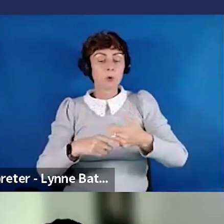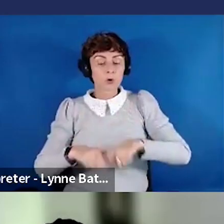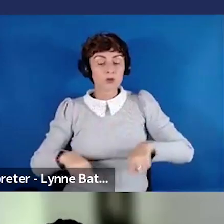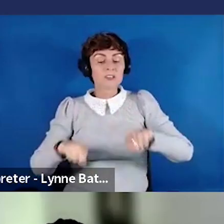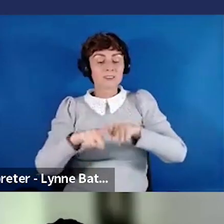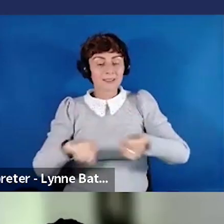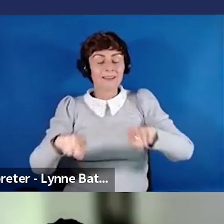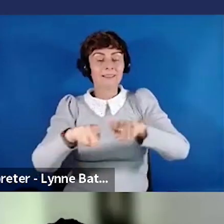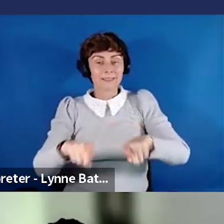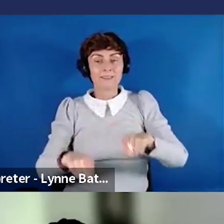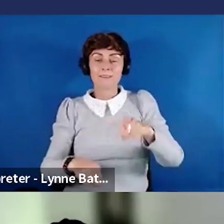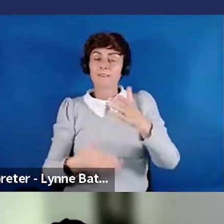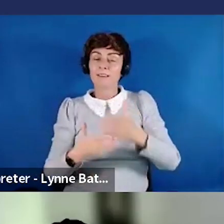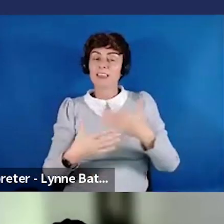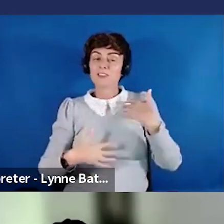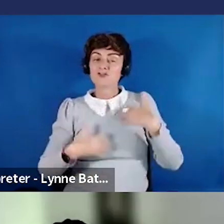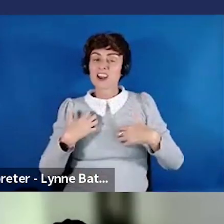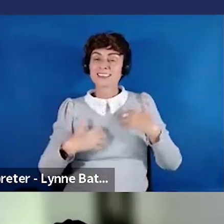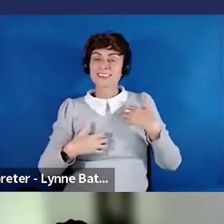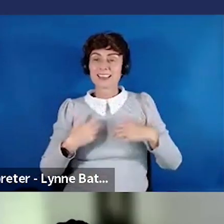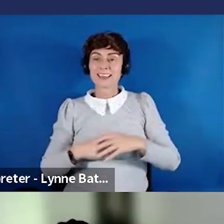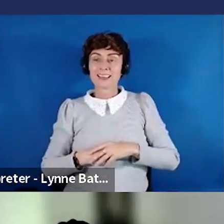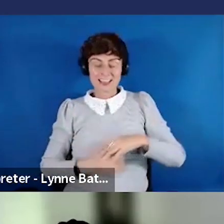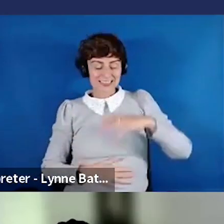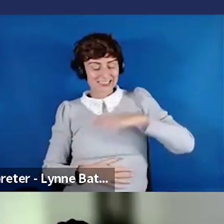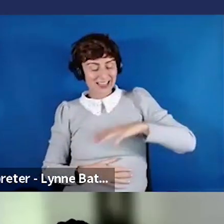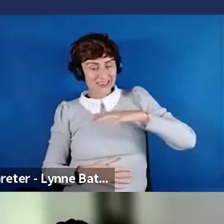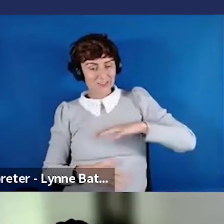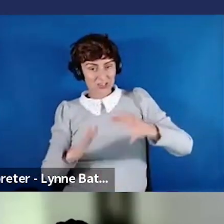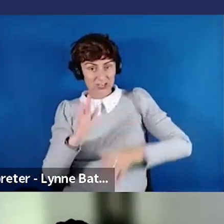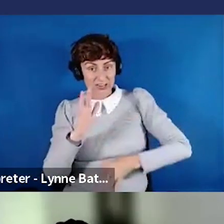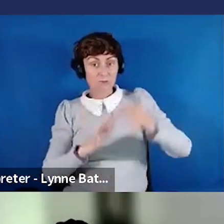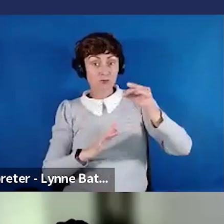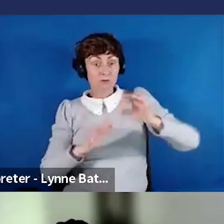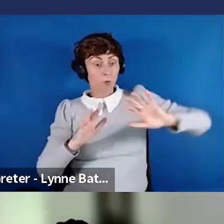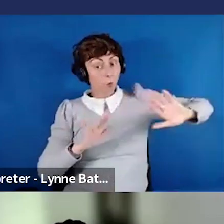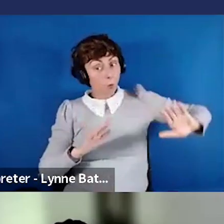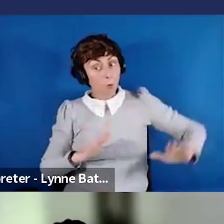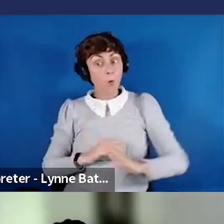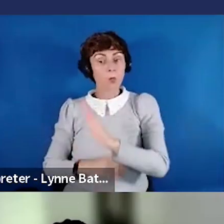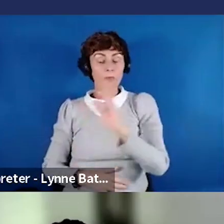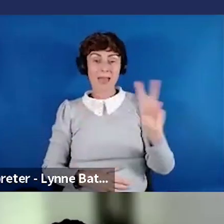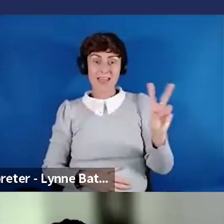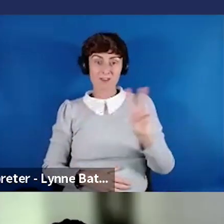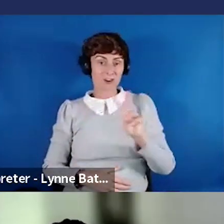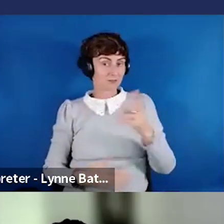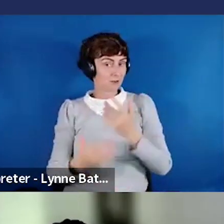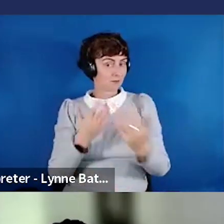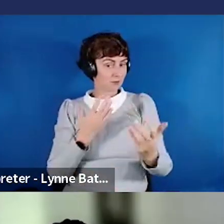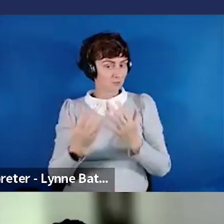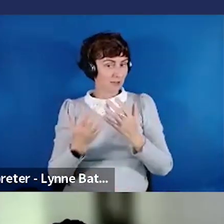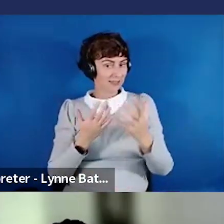Thanks, Grace. That's really interesting that the satisfaction levels improved for all parents or mothers